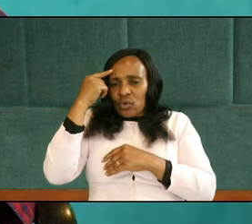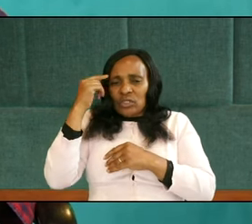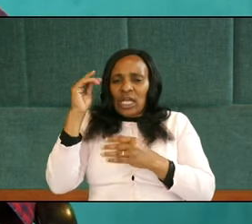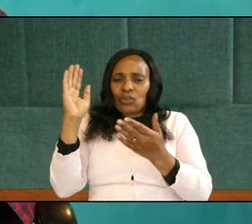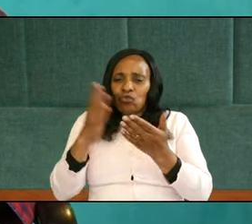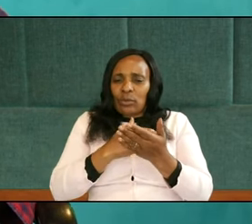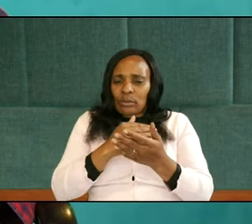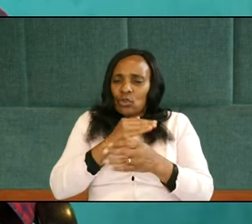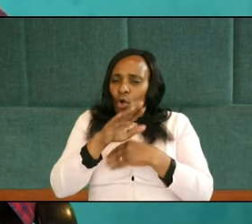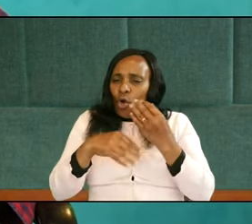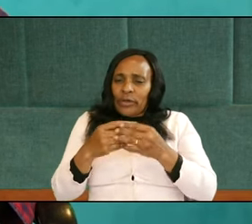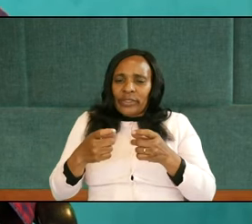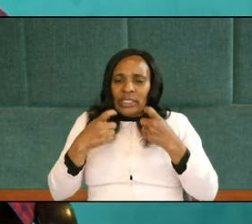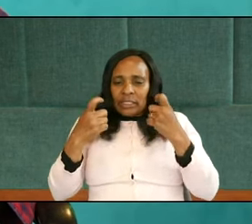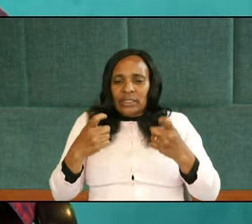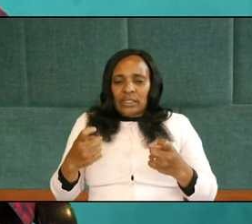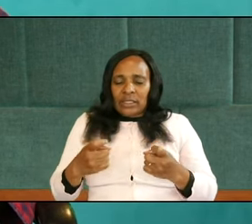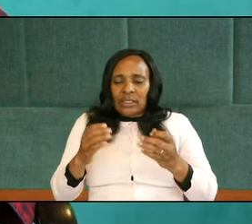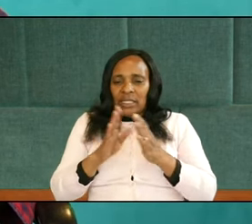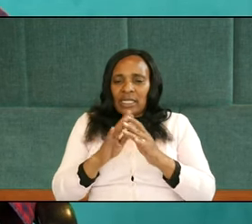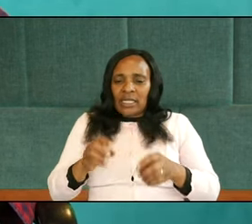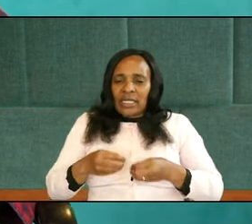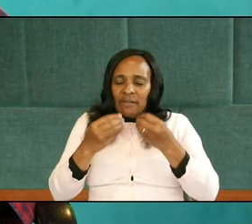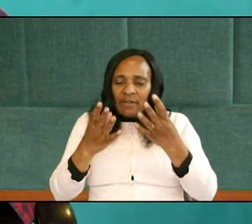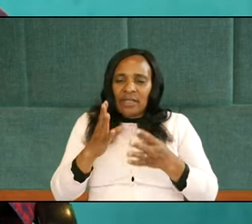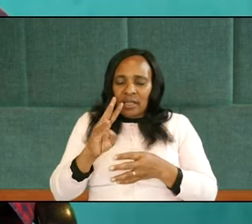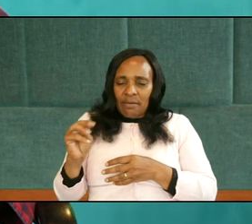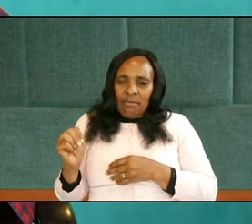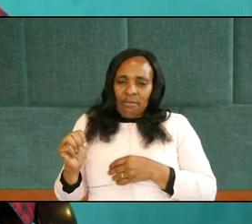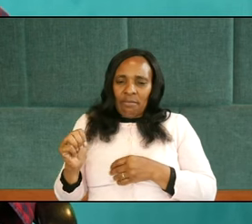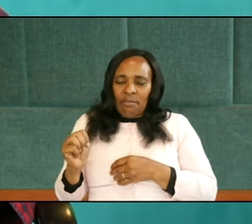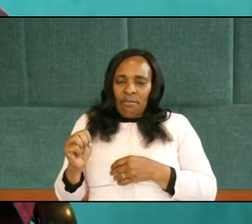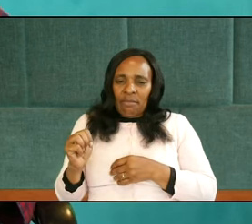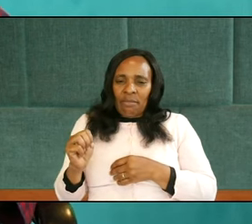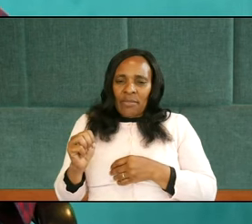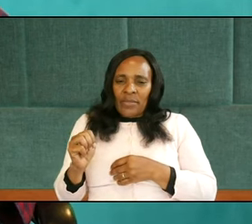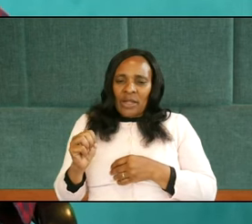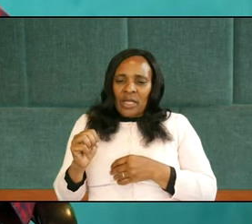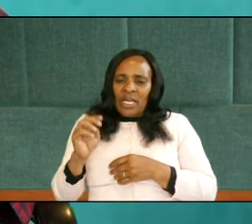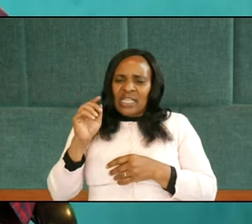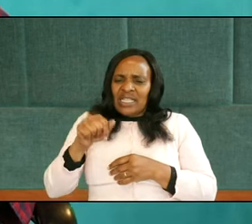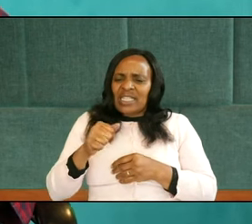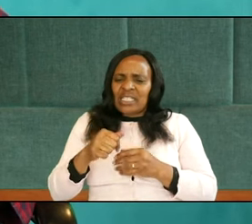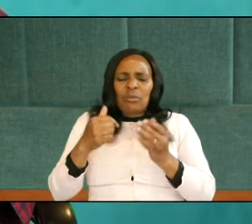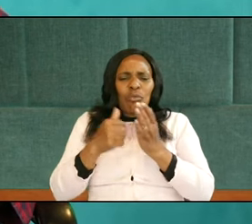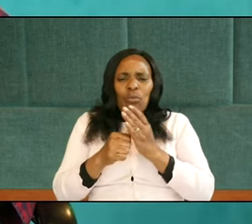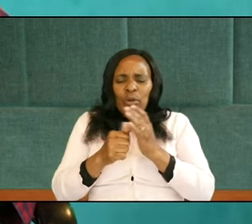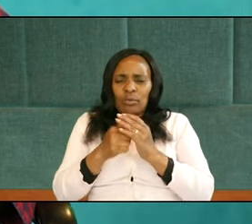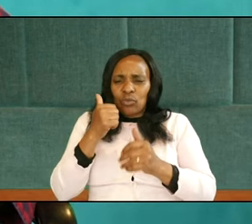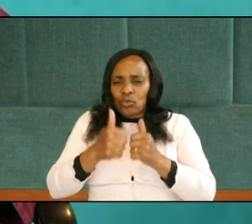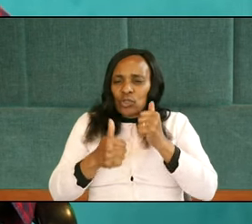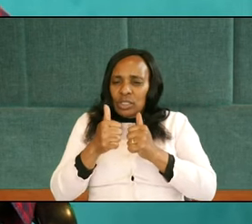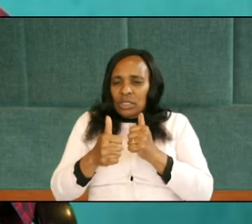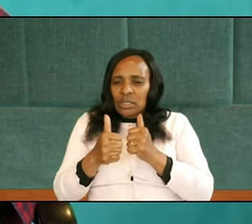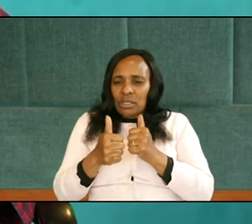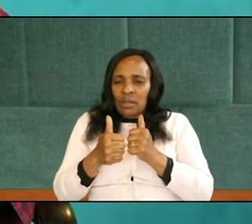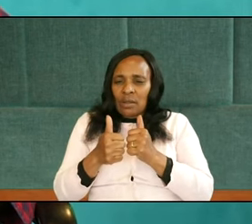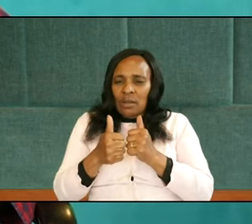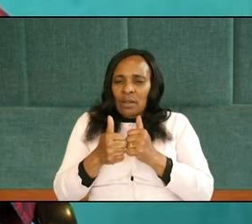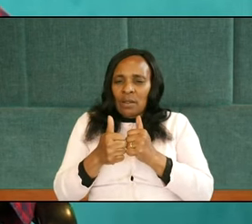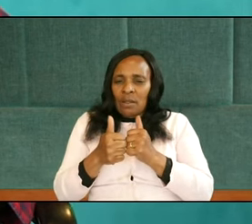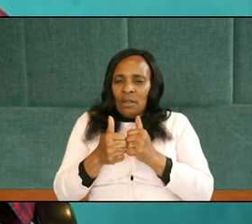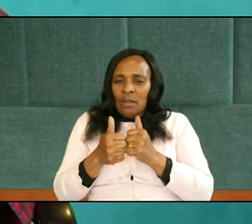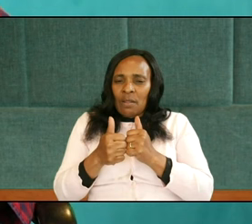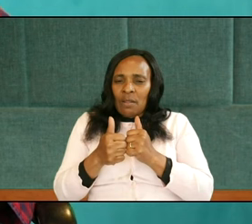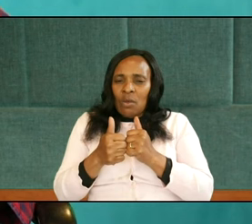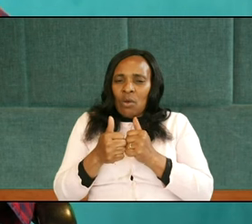away his sin and forgiven him. And the consequences weren't as